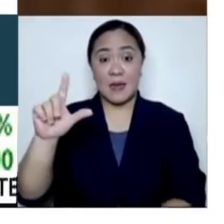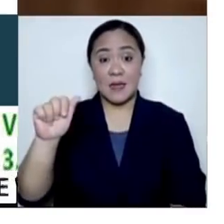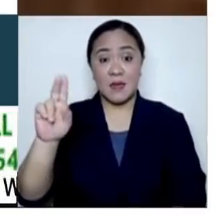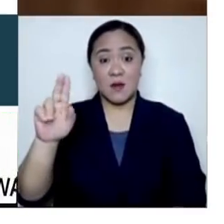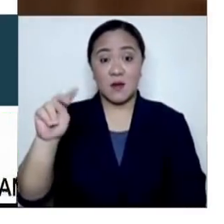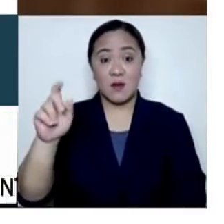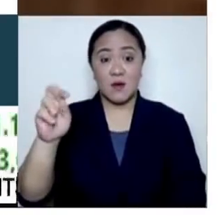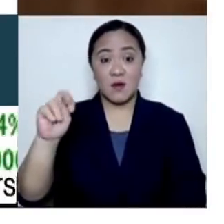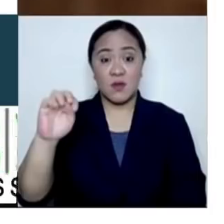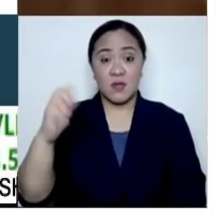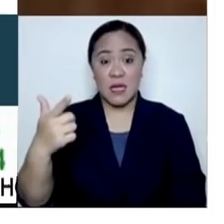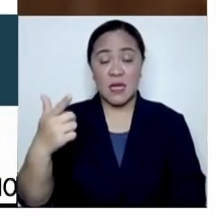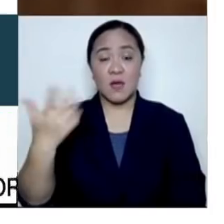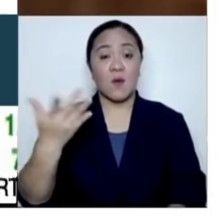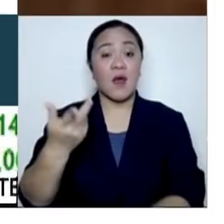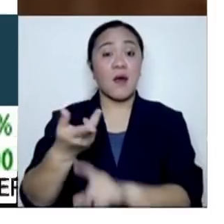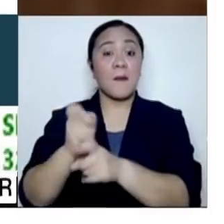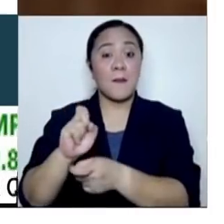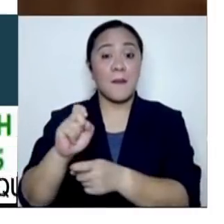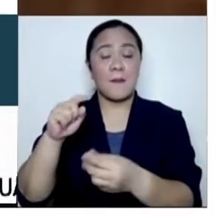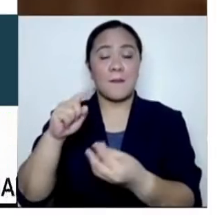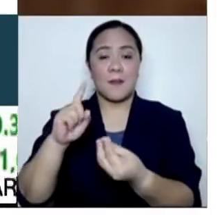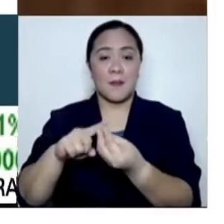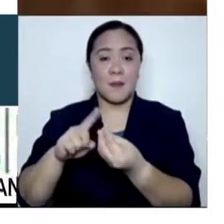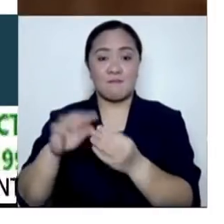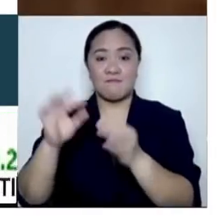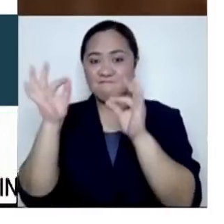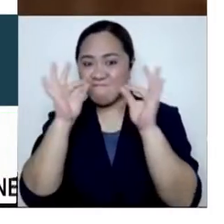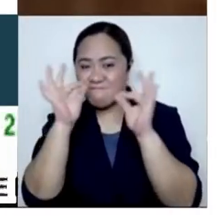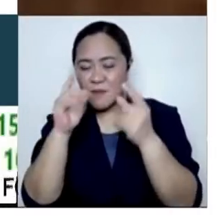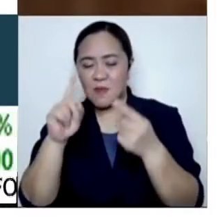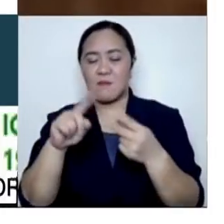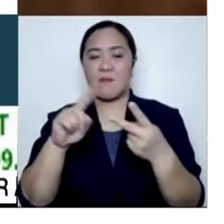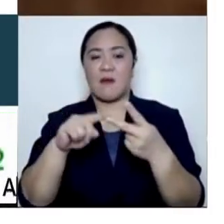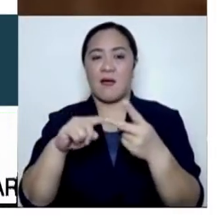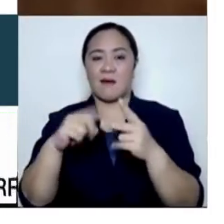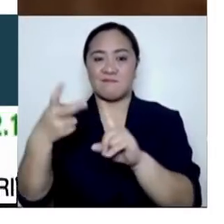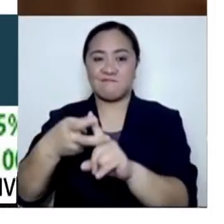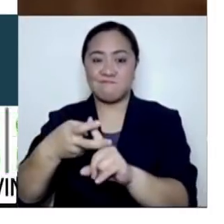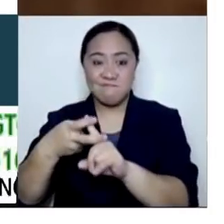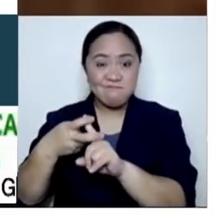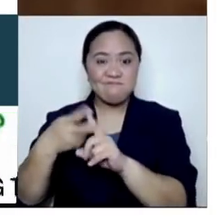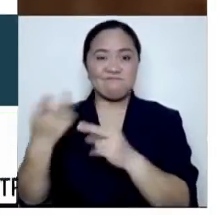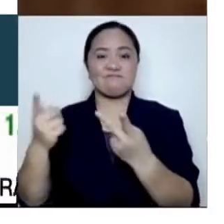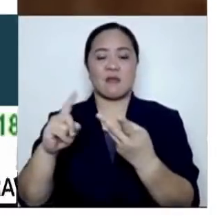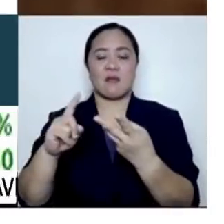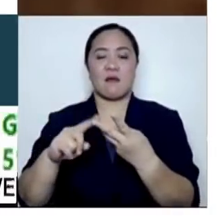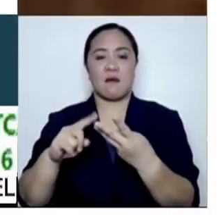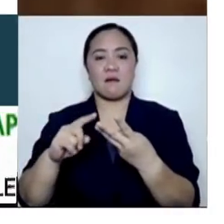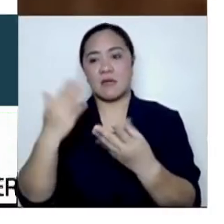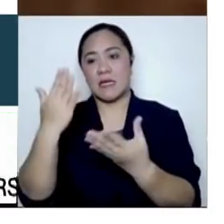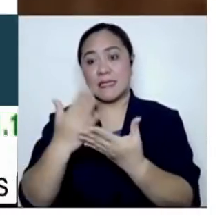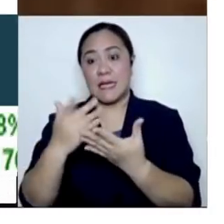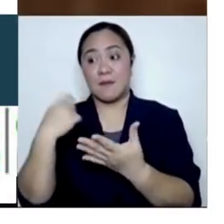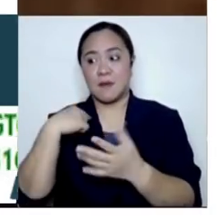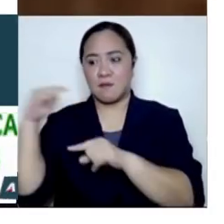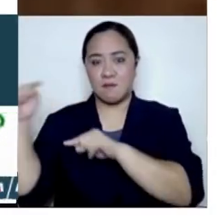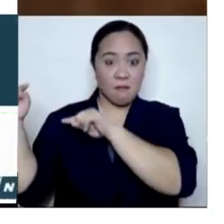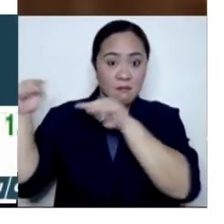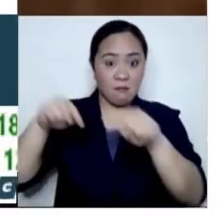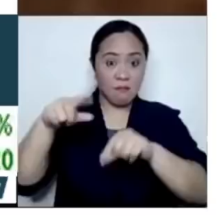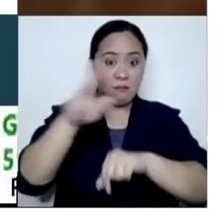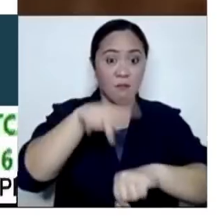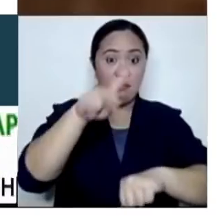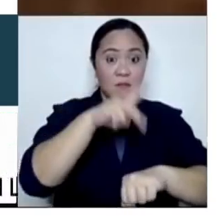are in drugs, who are have predicate crimes like drugs or kidnappings and stuff like that, from coming into the country and being able to wash